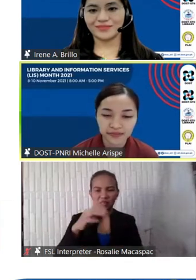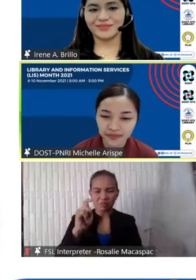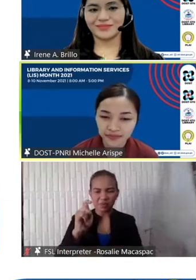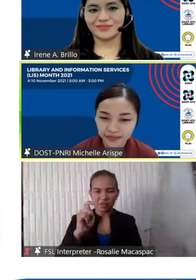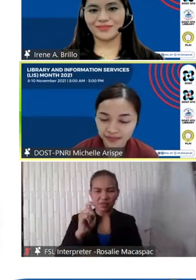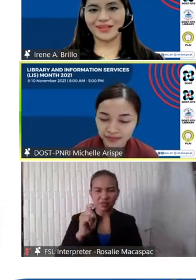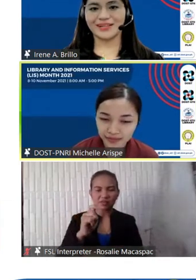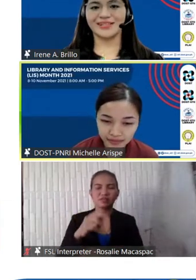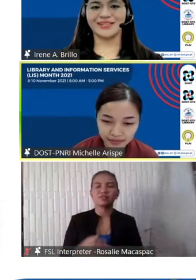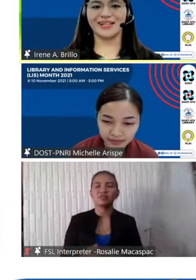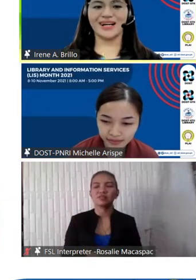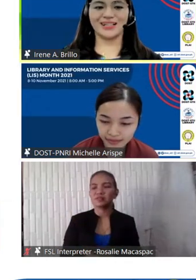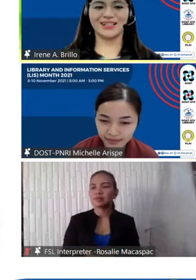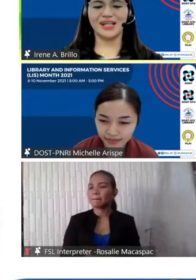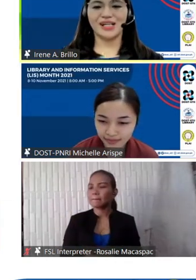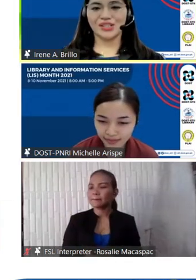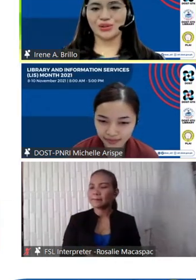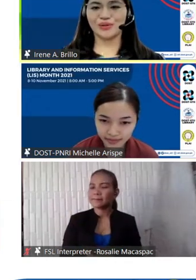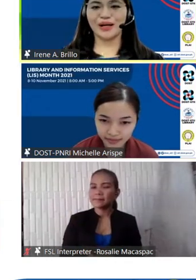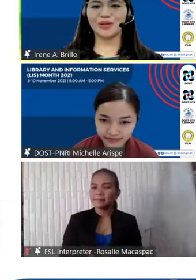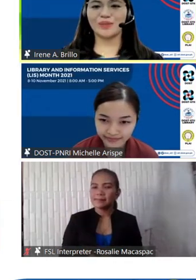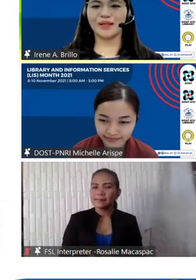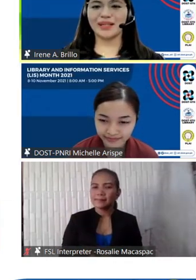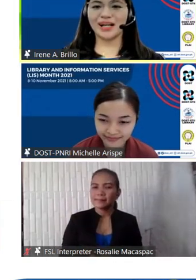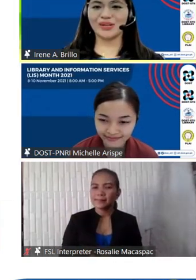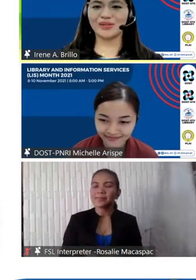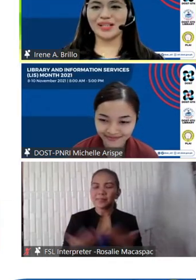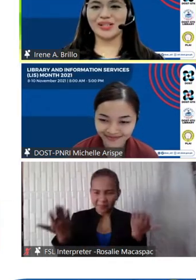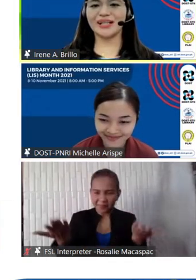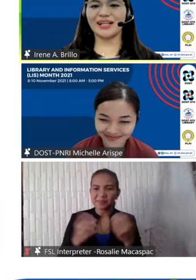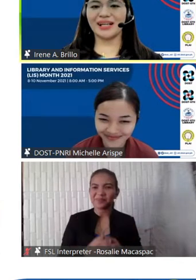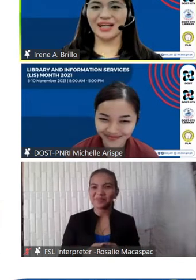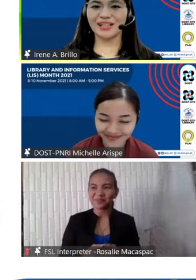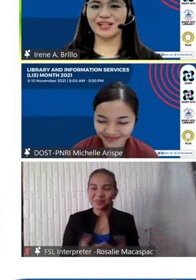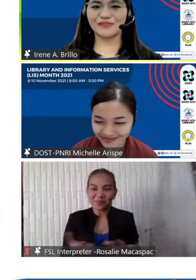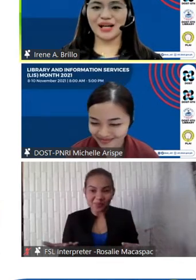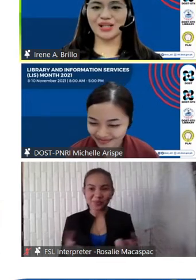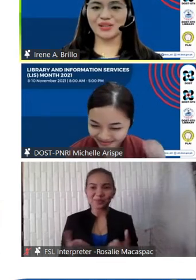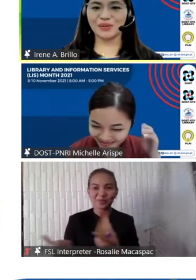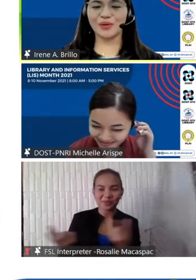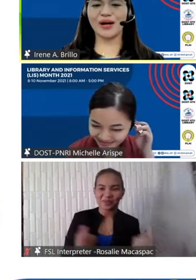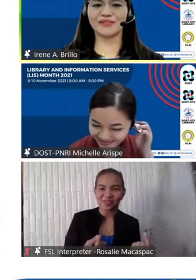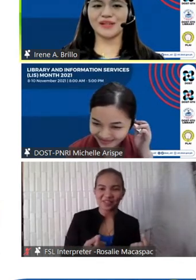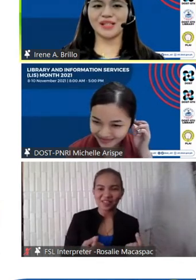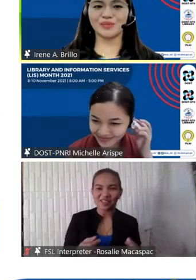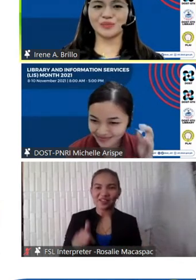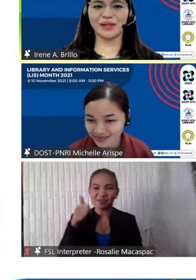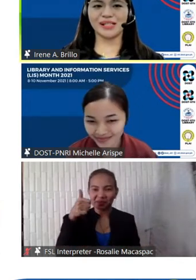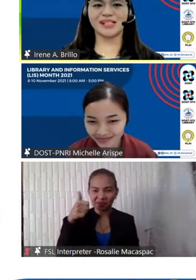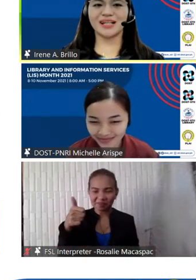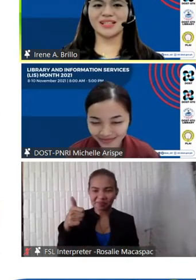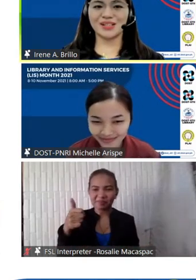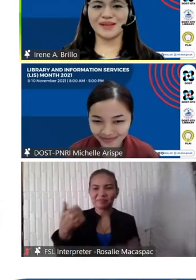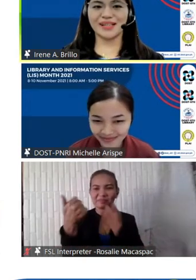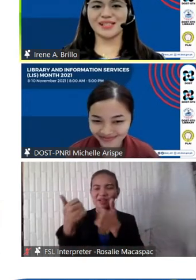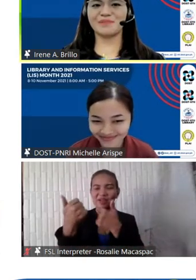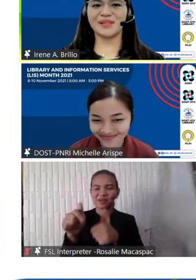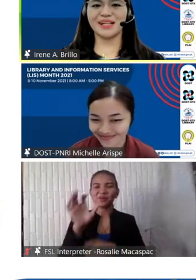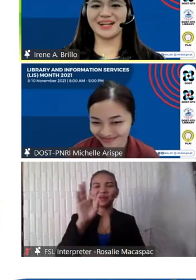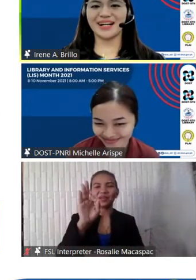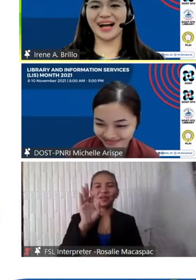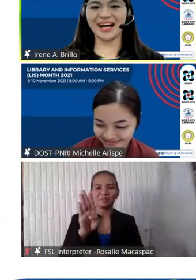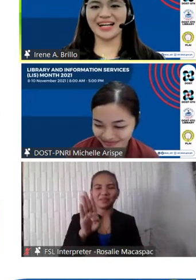ready. Ayan. So, ano pang ginagawa nyo? I-like and follow na po ang Facebook page ng